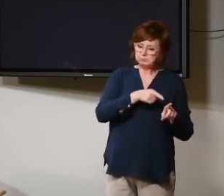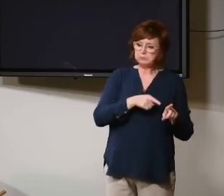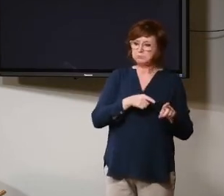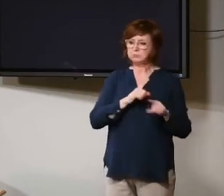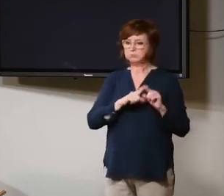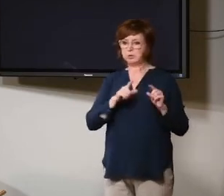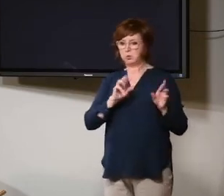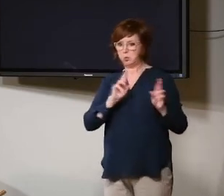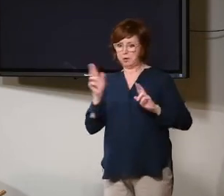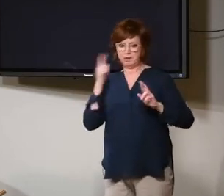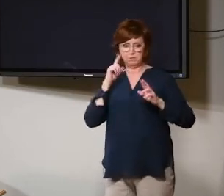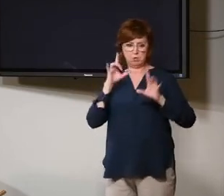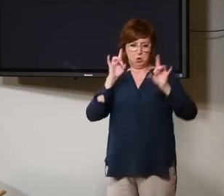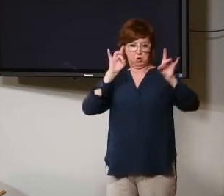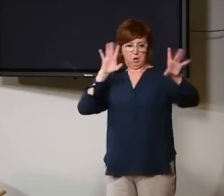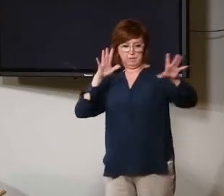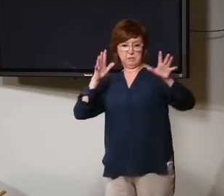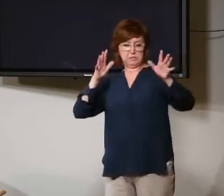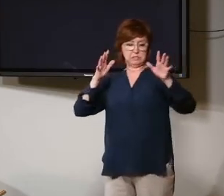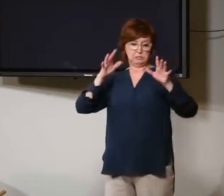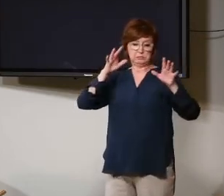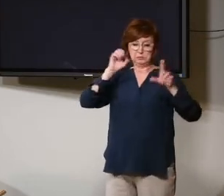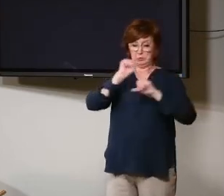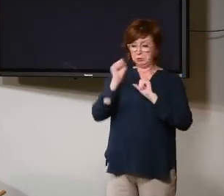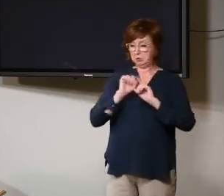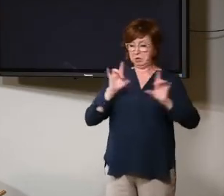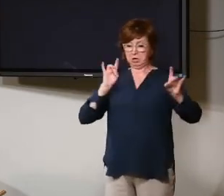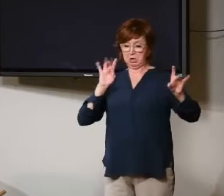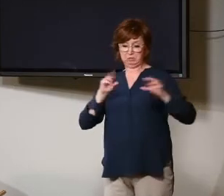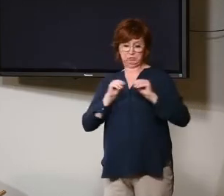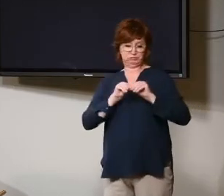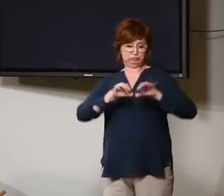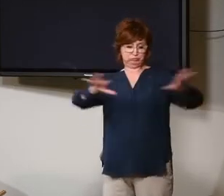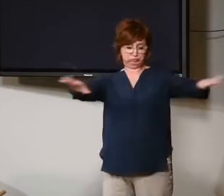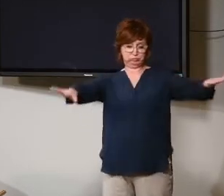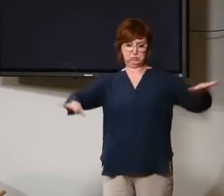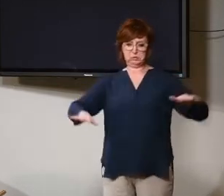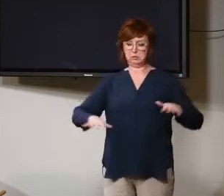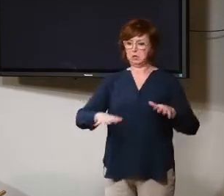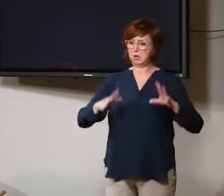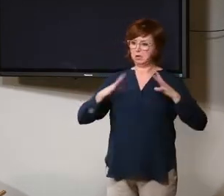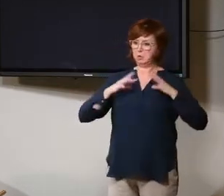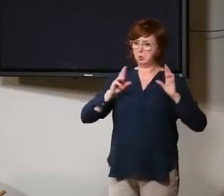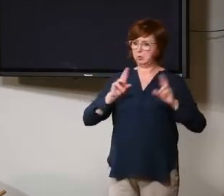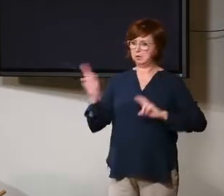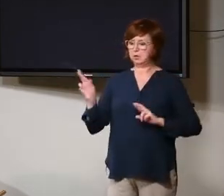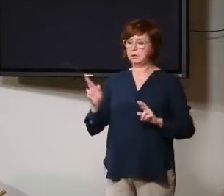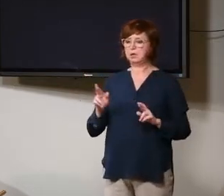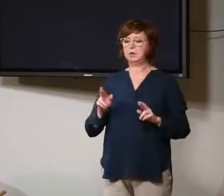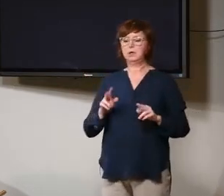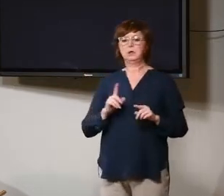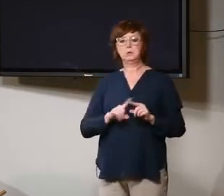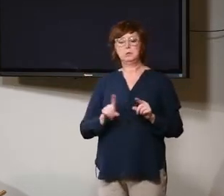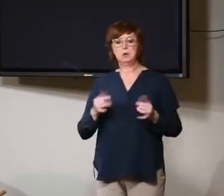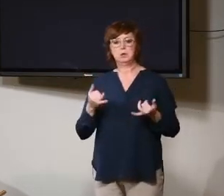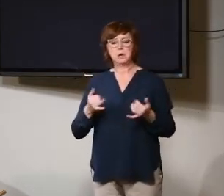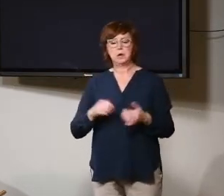provincially, prepared for the worst in specific regions where we may need to react, but most certainly taking action